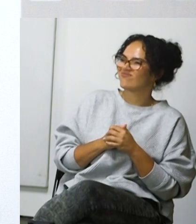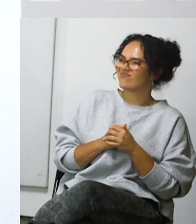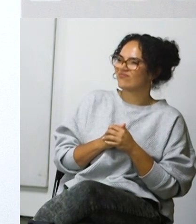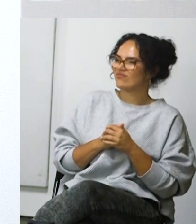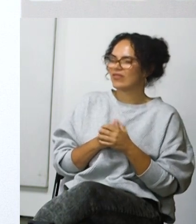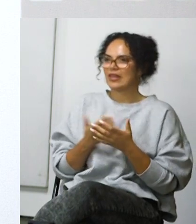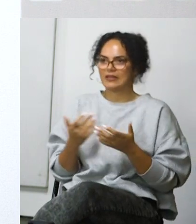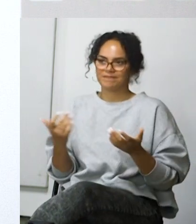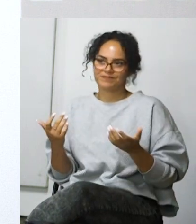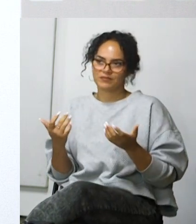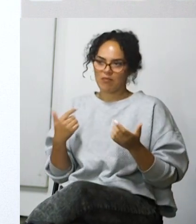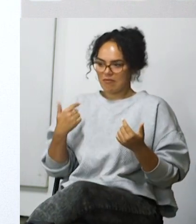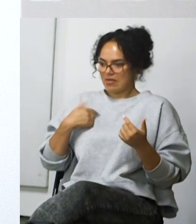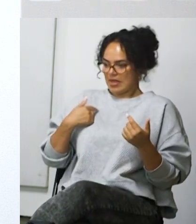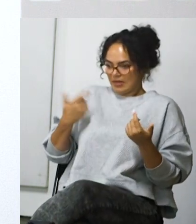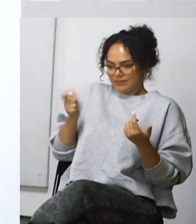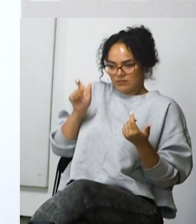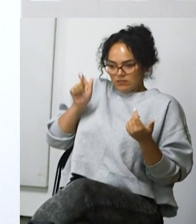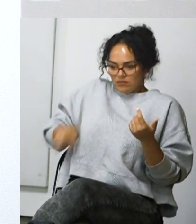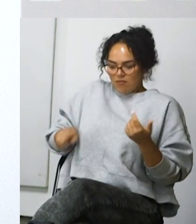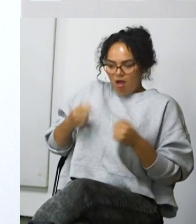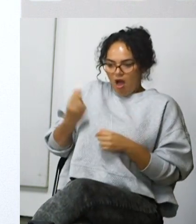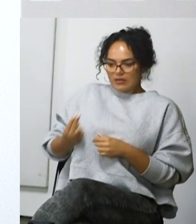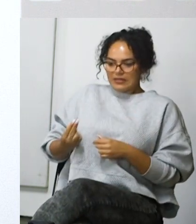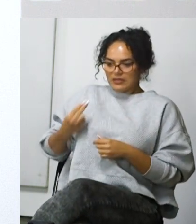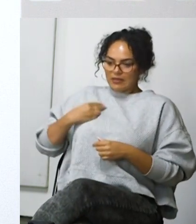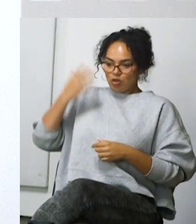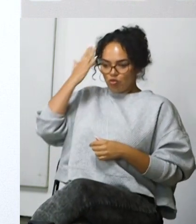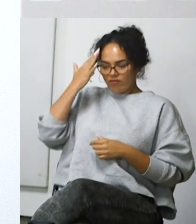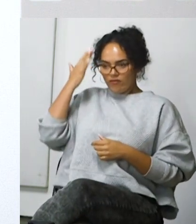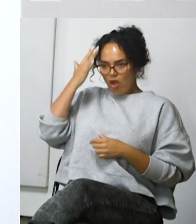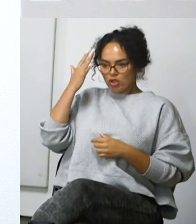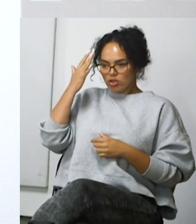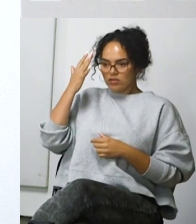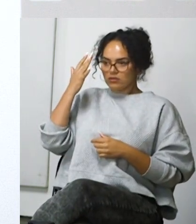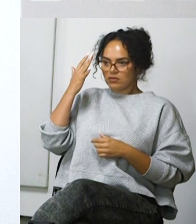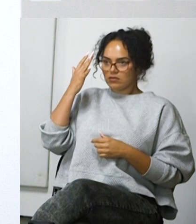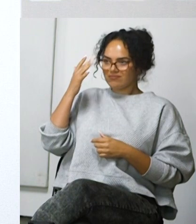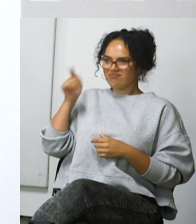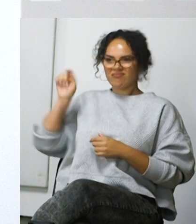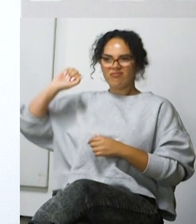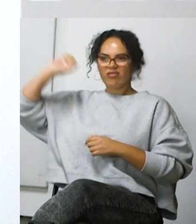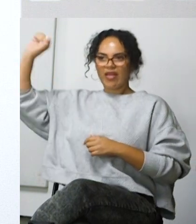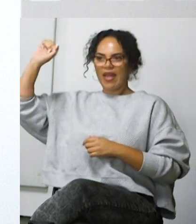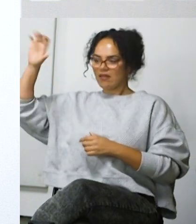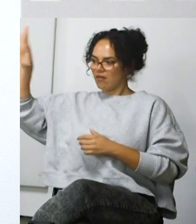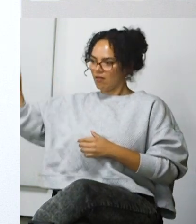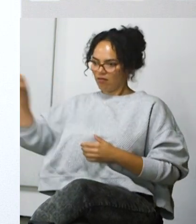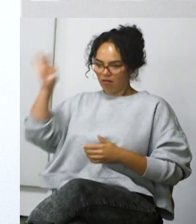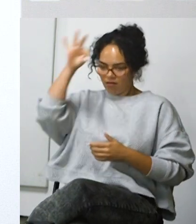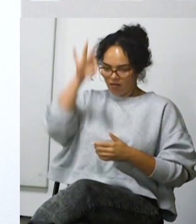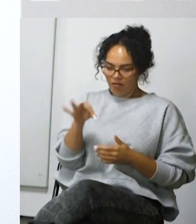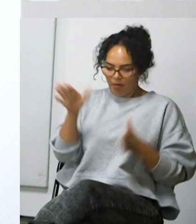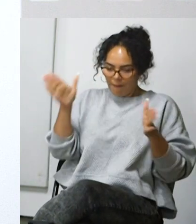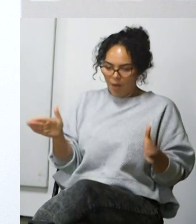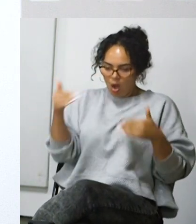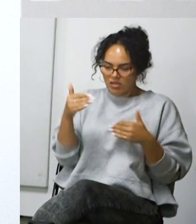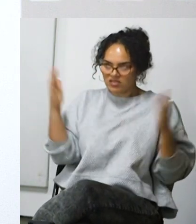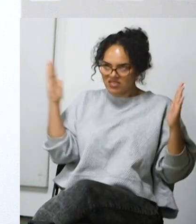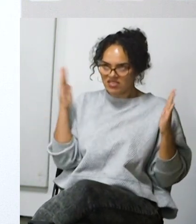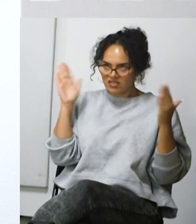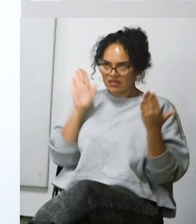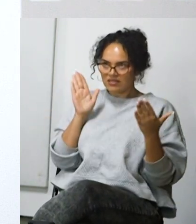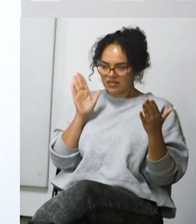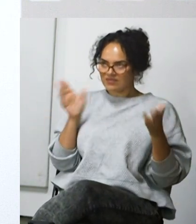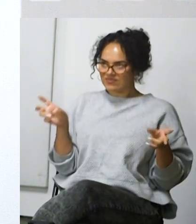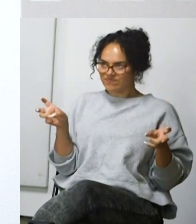box as a neurodivergent artist. There is often a narrative in the art world, that they want from you